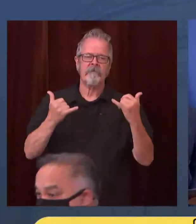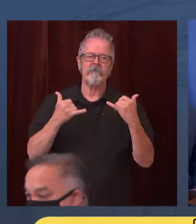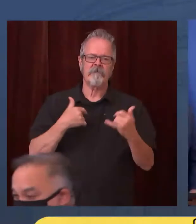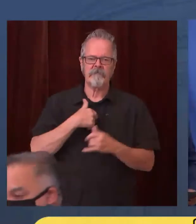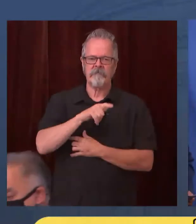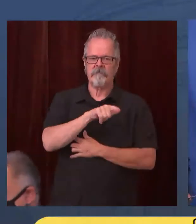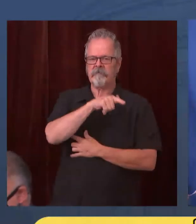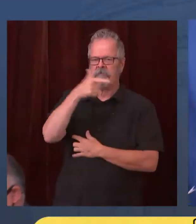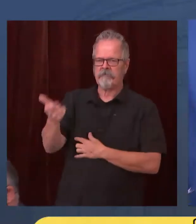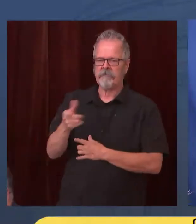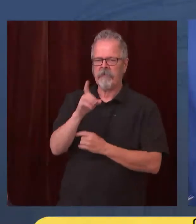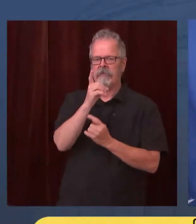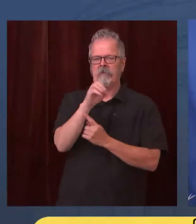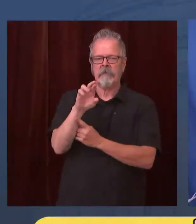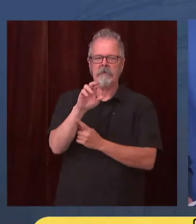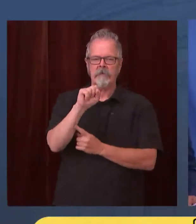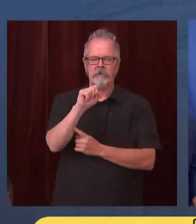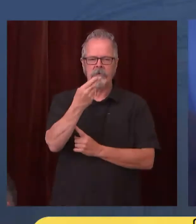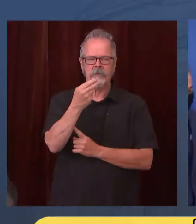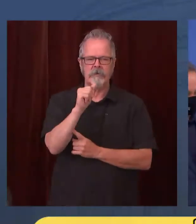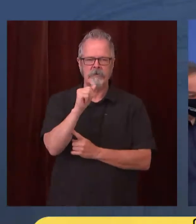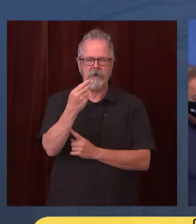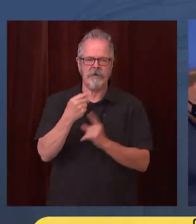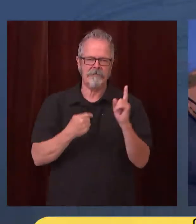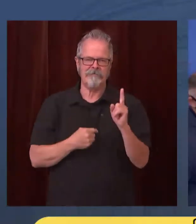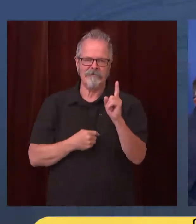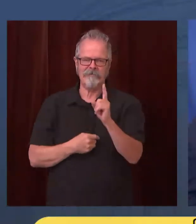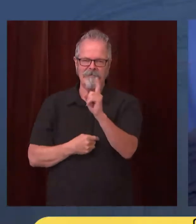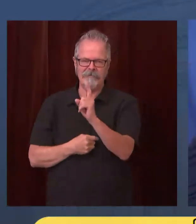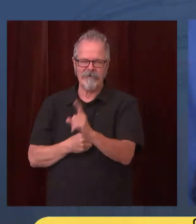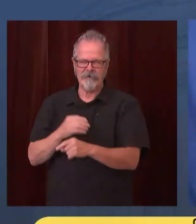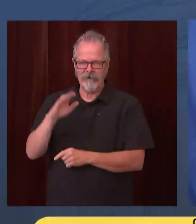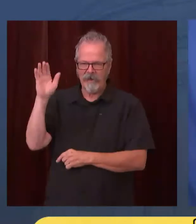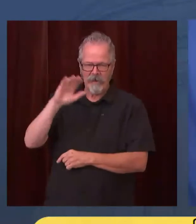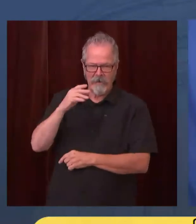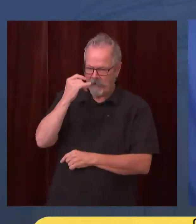Oh, yes, he's here. How about that? It's a miracle.